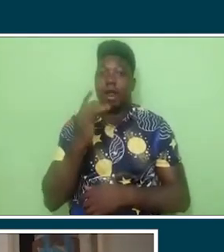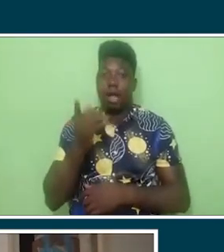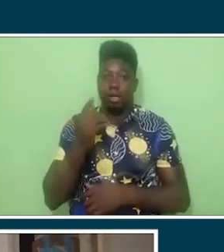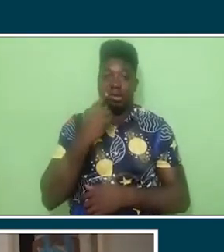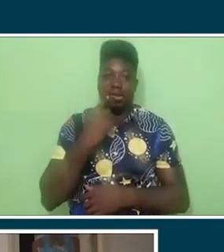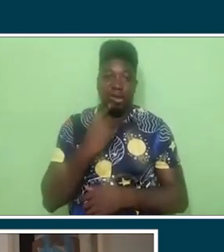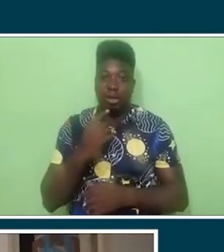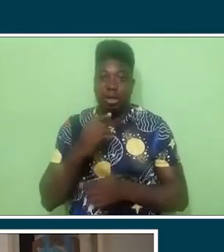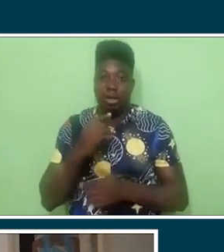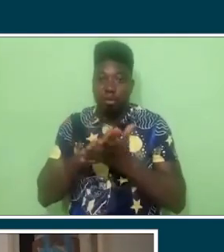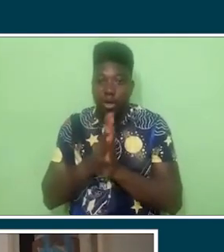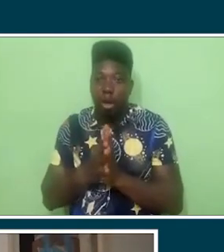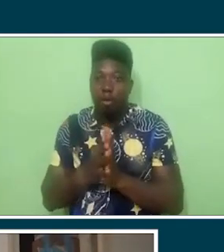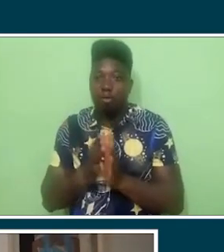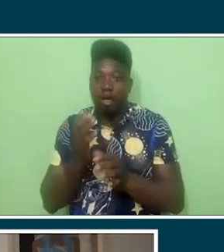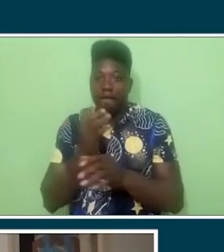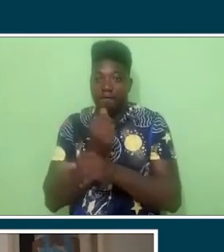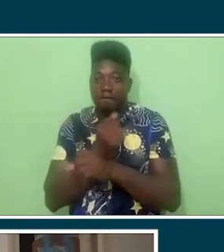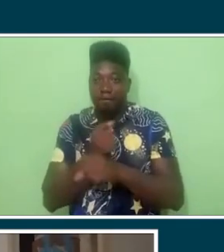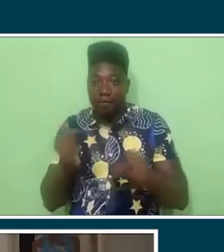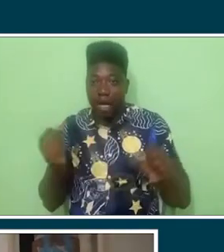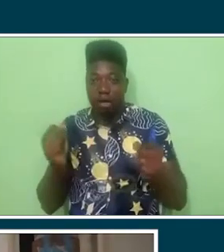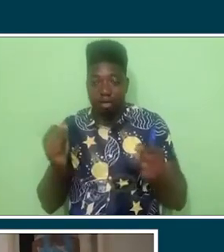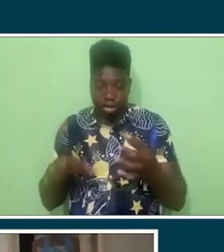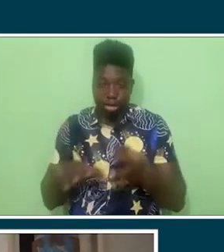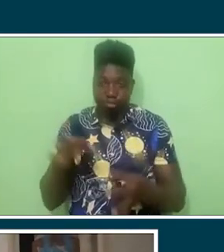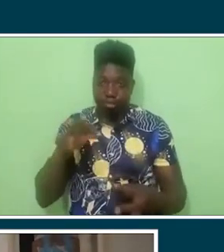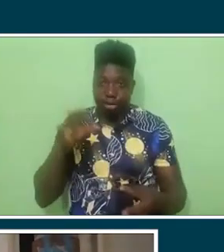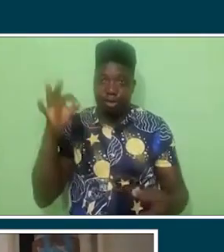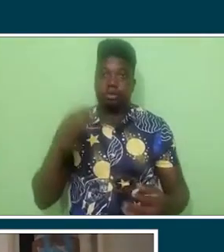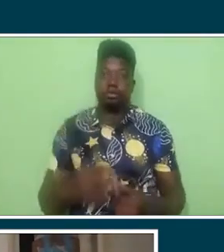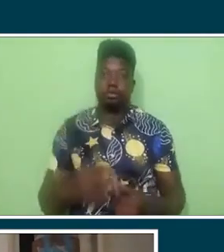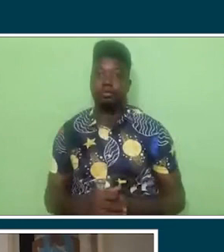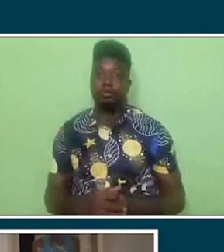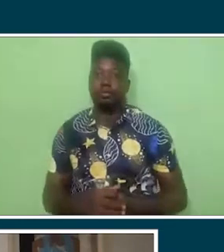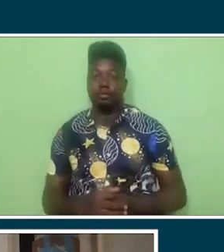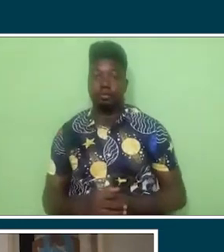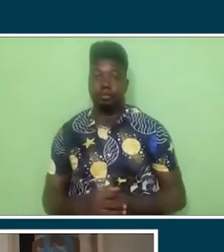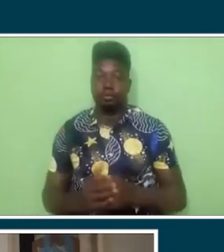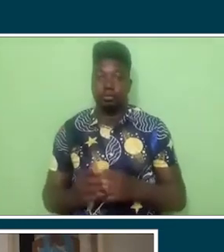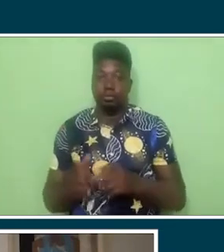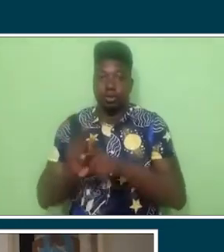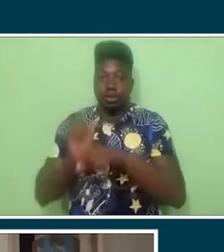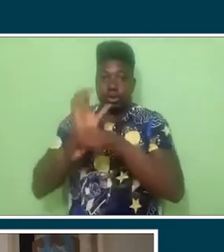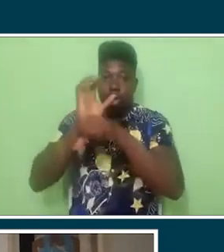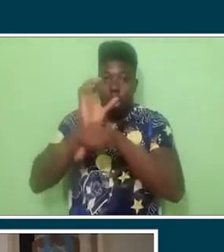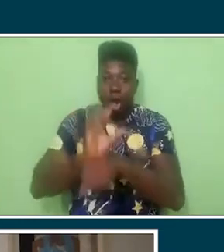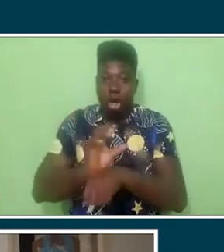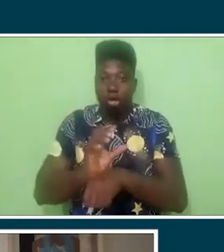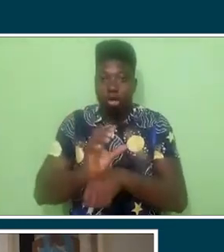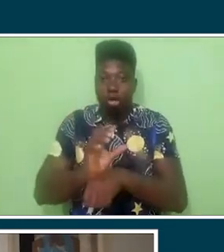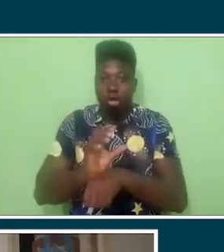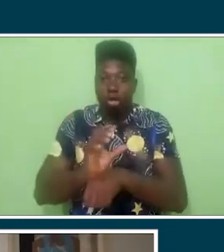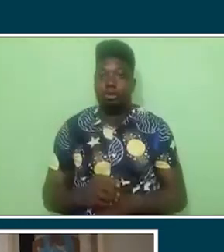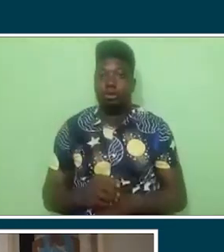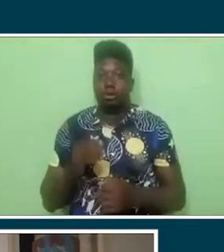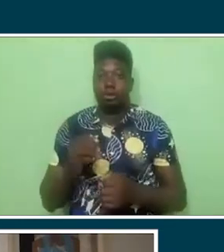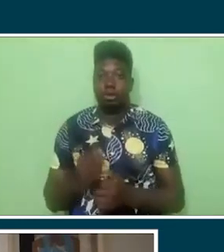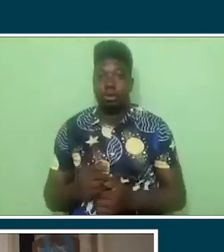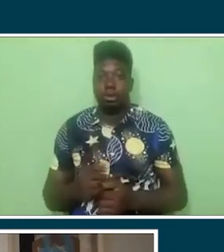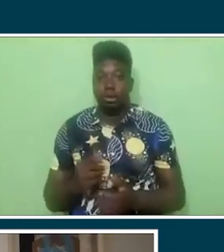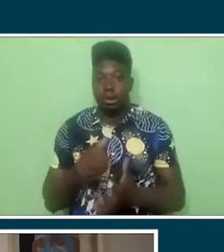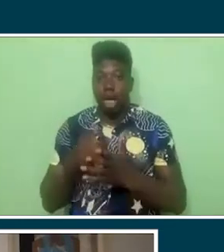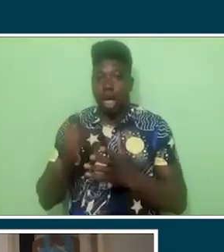be slippery in the hands of these like cultural wounds, communal wounds that we're